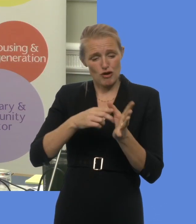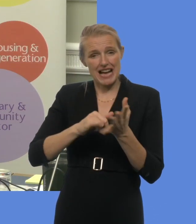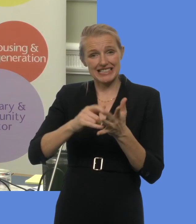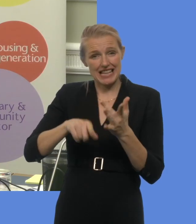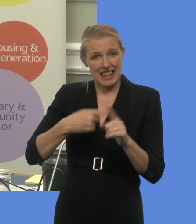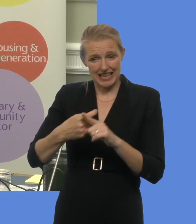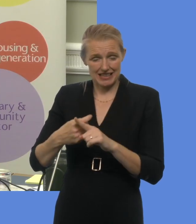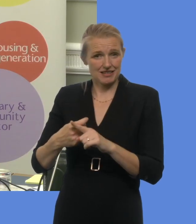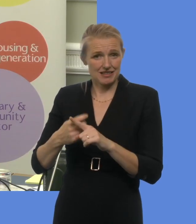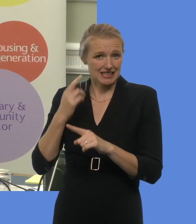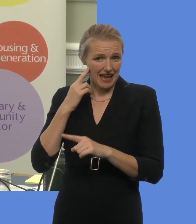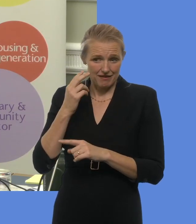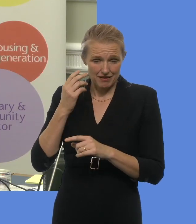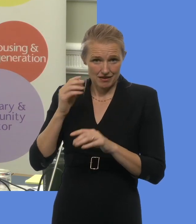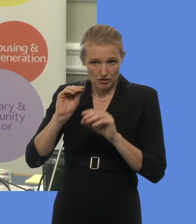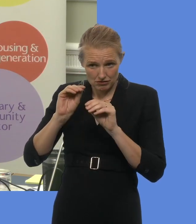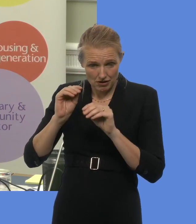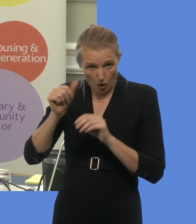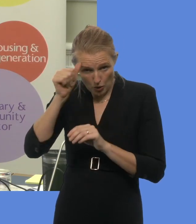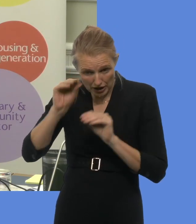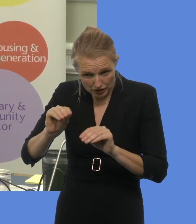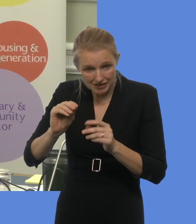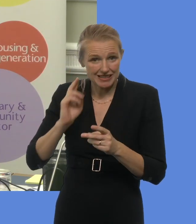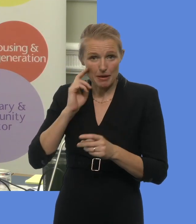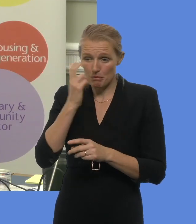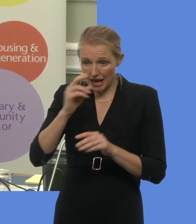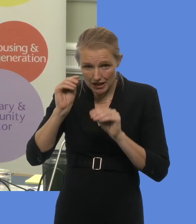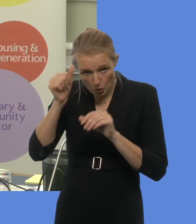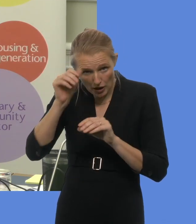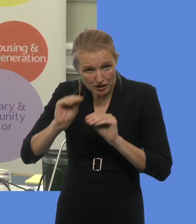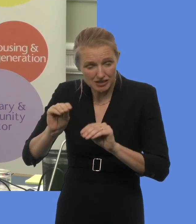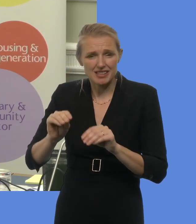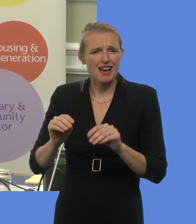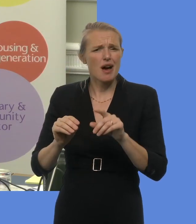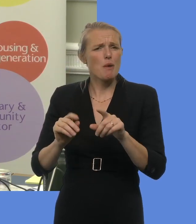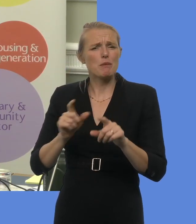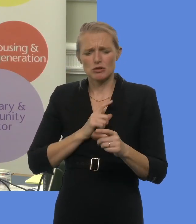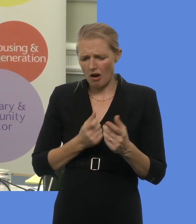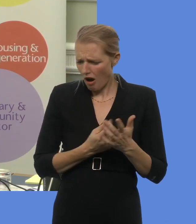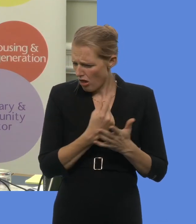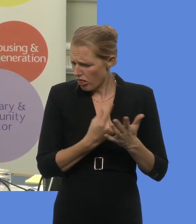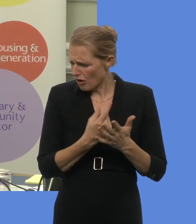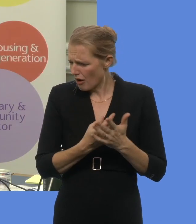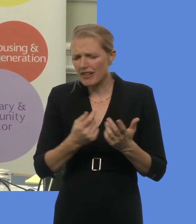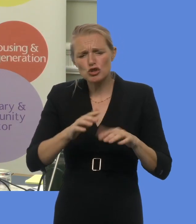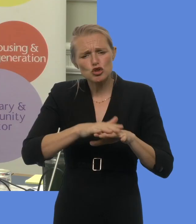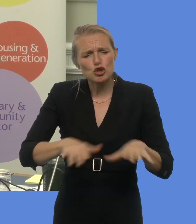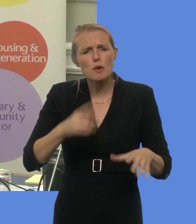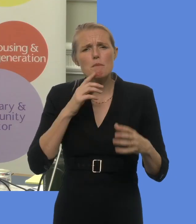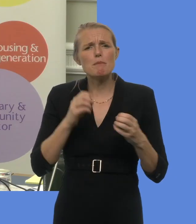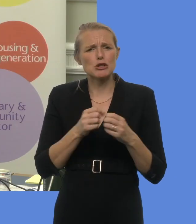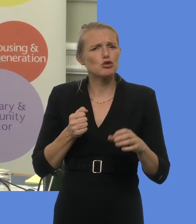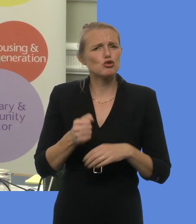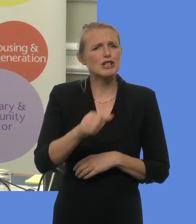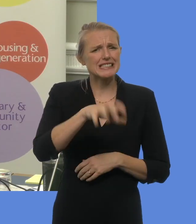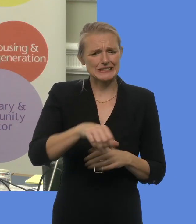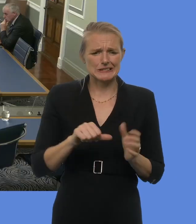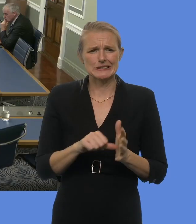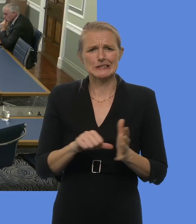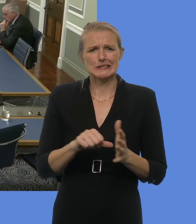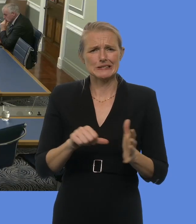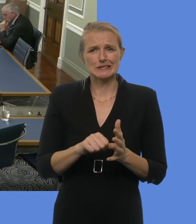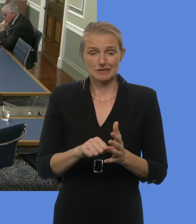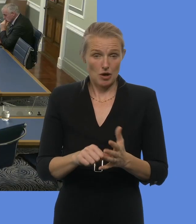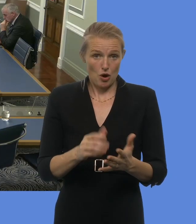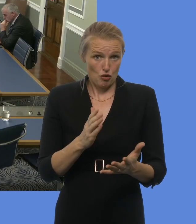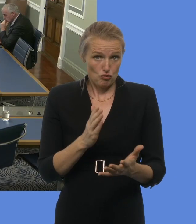deaf children, they talked about this as well, about you know, the use of train stations and that there. Train stations was the big one, they said, because I mean even